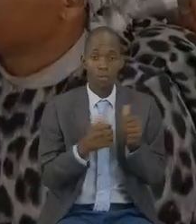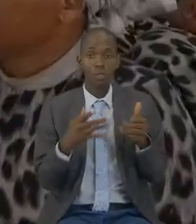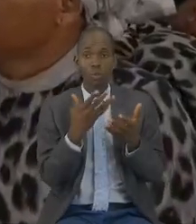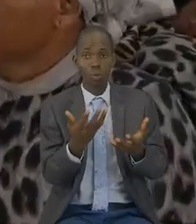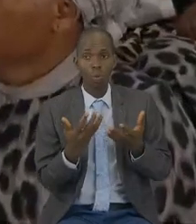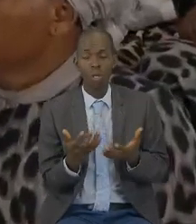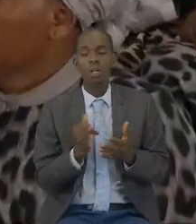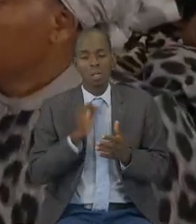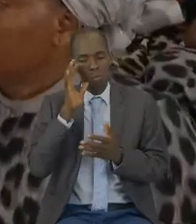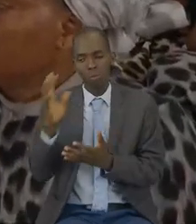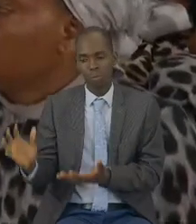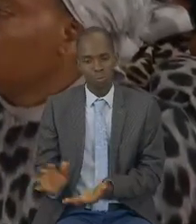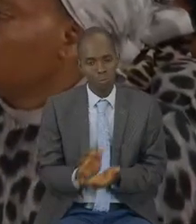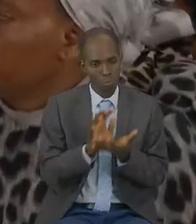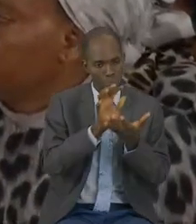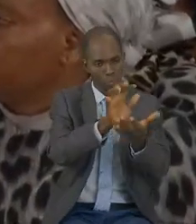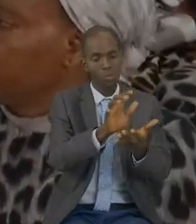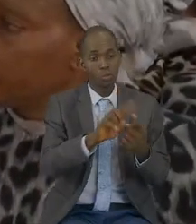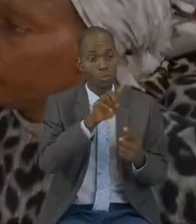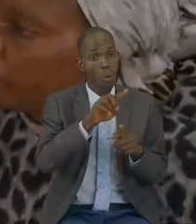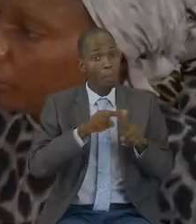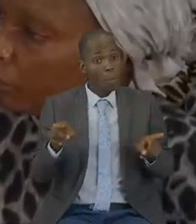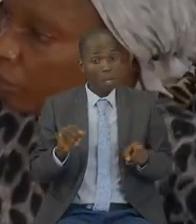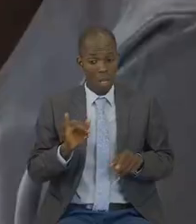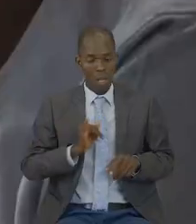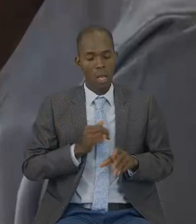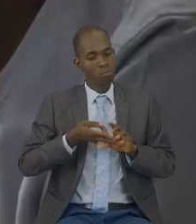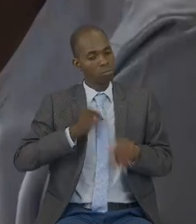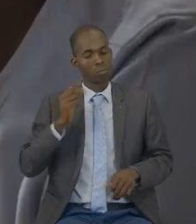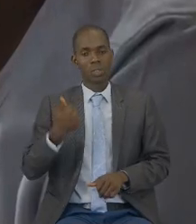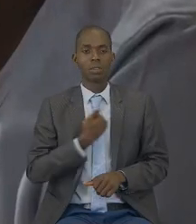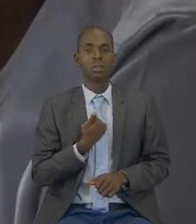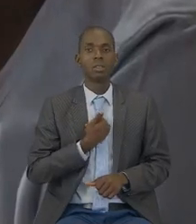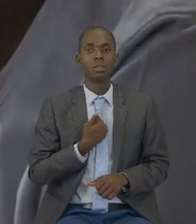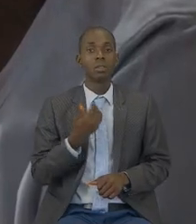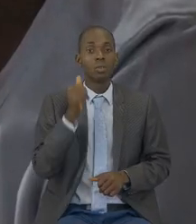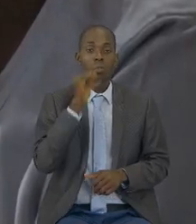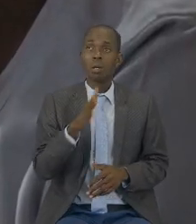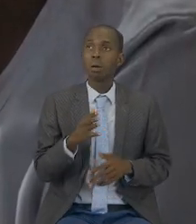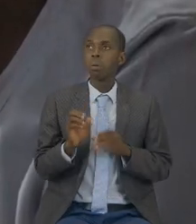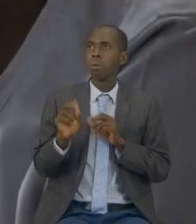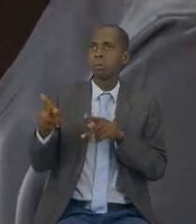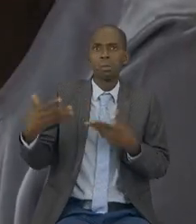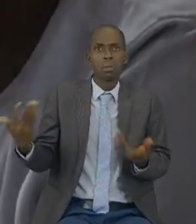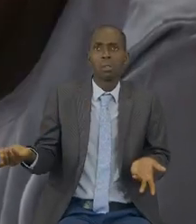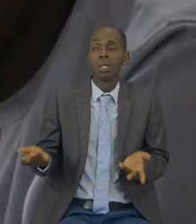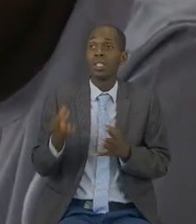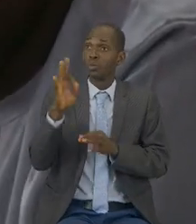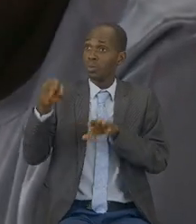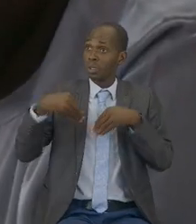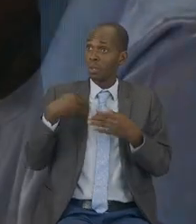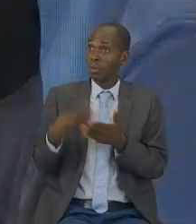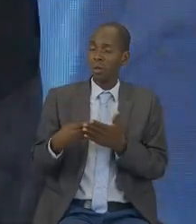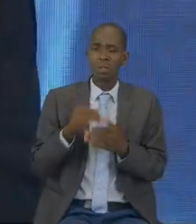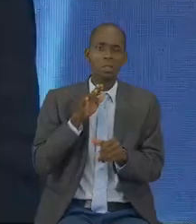want, I give to you, but I withdraw myself. You know, there are women that will say, okay, if money is going to come,